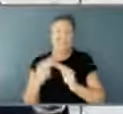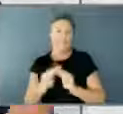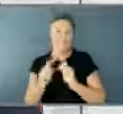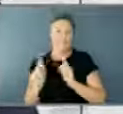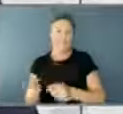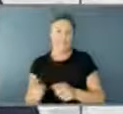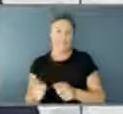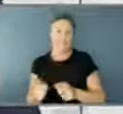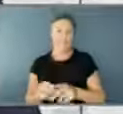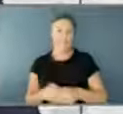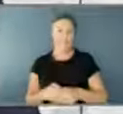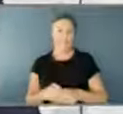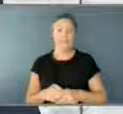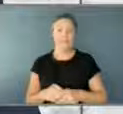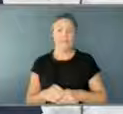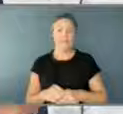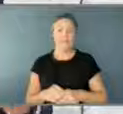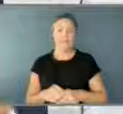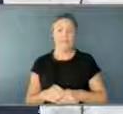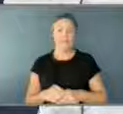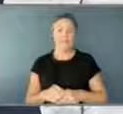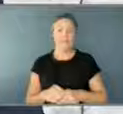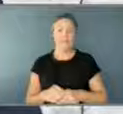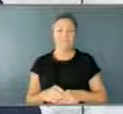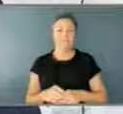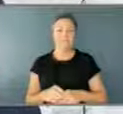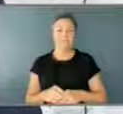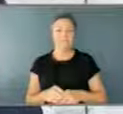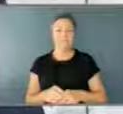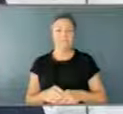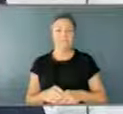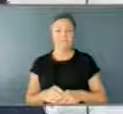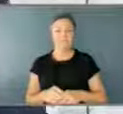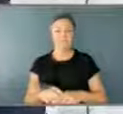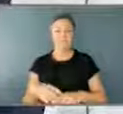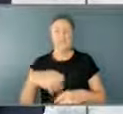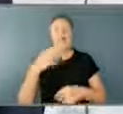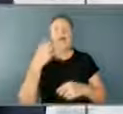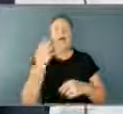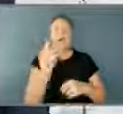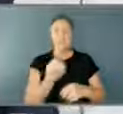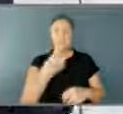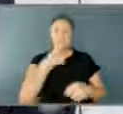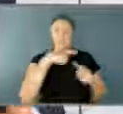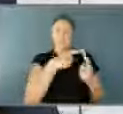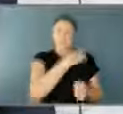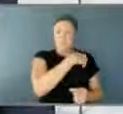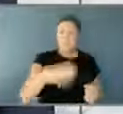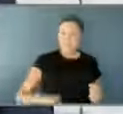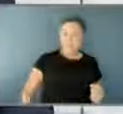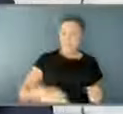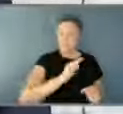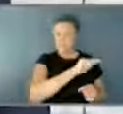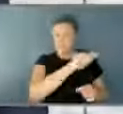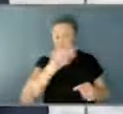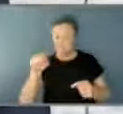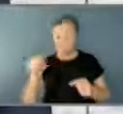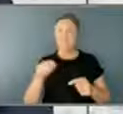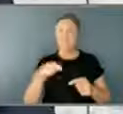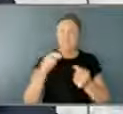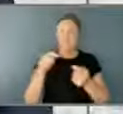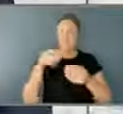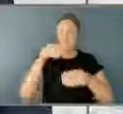already begun from the discussion between Special Envoy Secretary Kerry and Minister Taylor. We picked that up today, and we're very keen